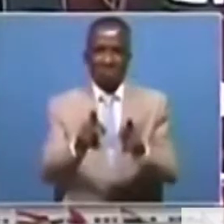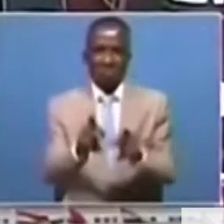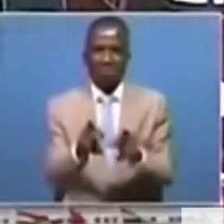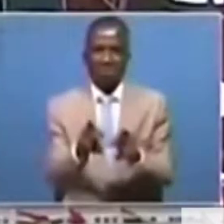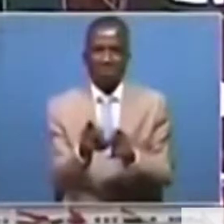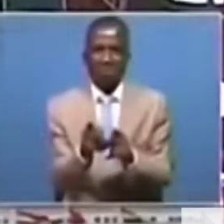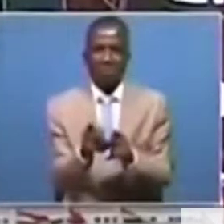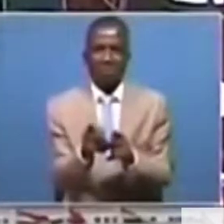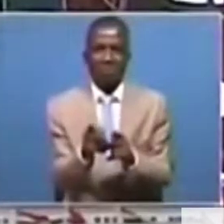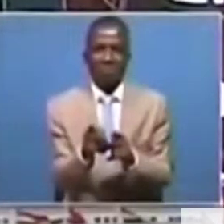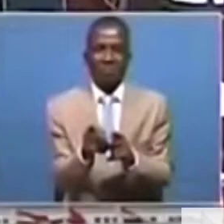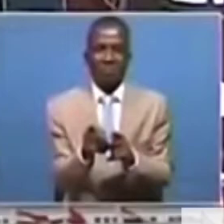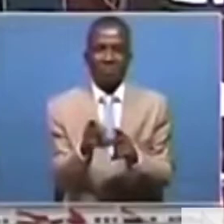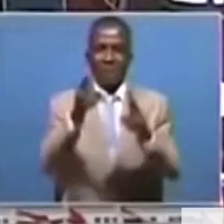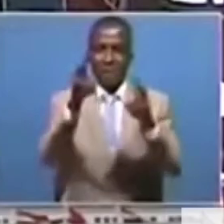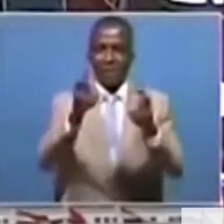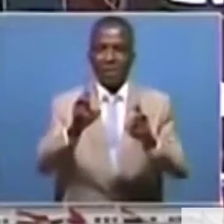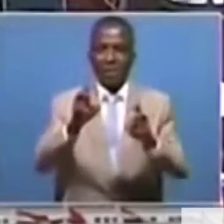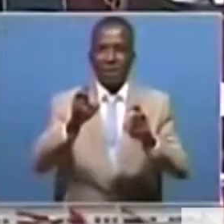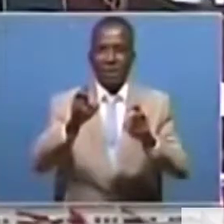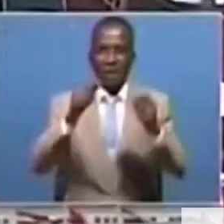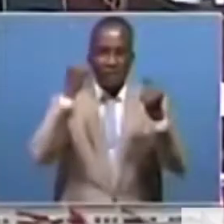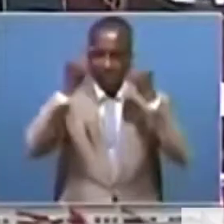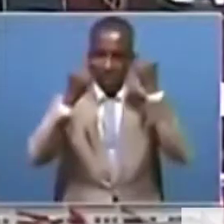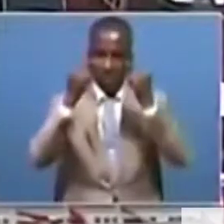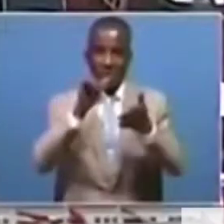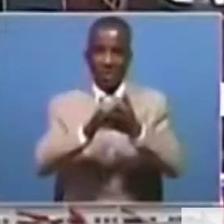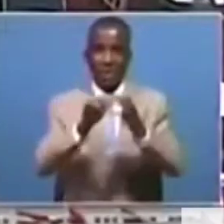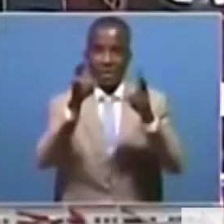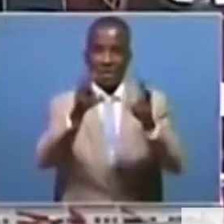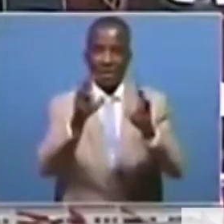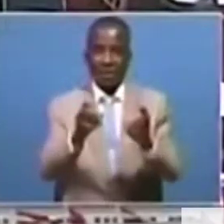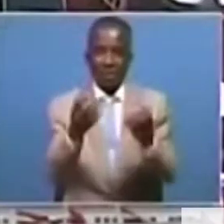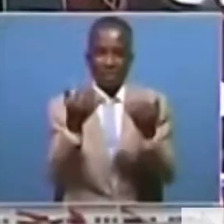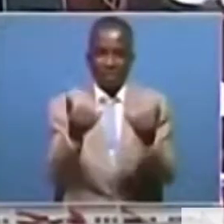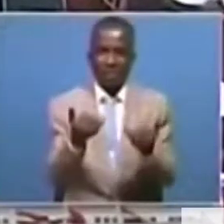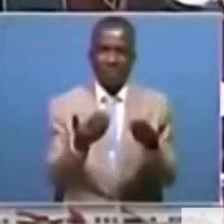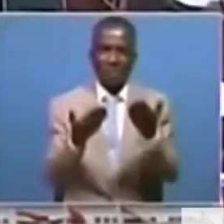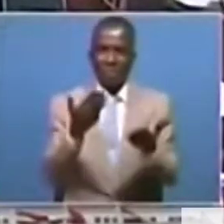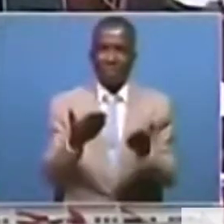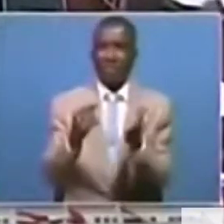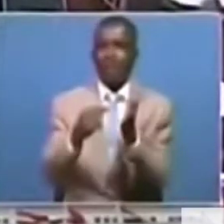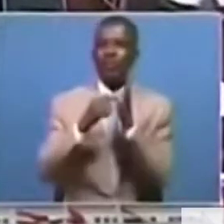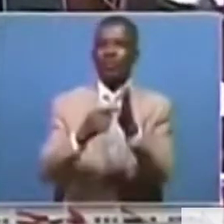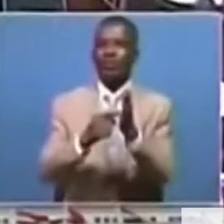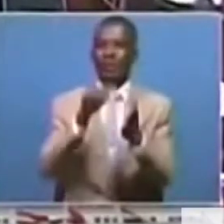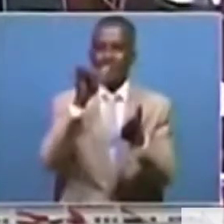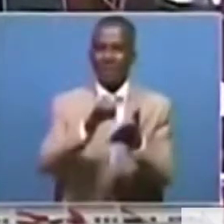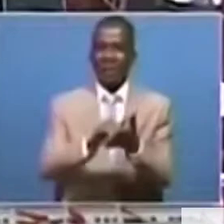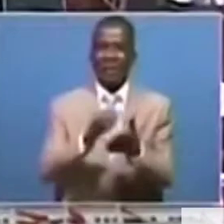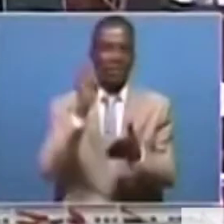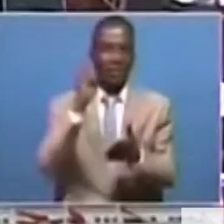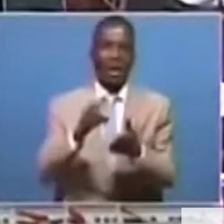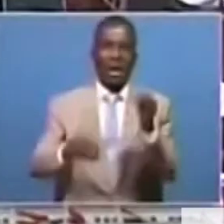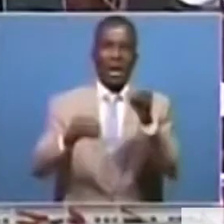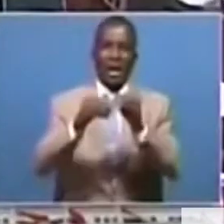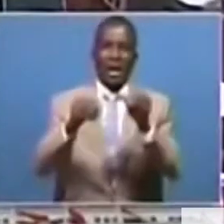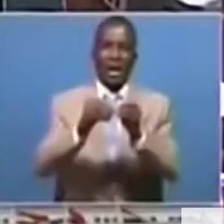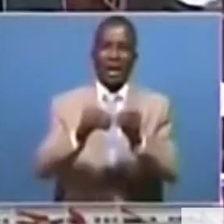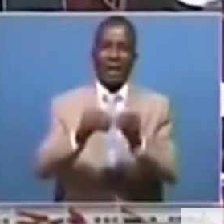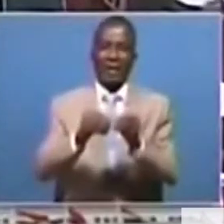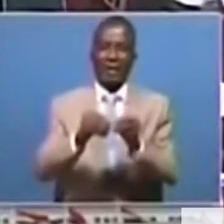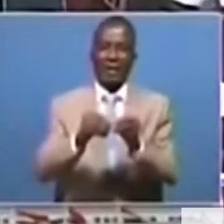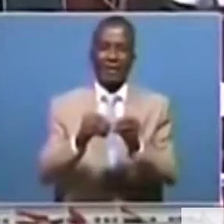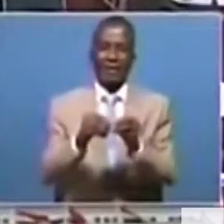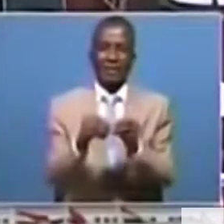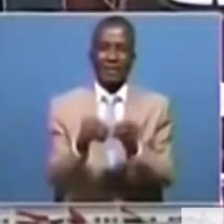do justice in the matters under consideration in this petition. Neither has he disclosed how that evidence will advance the course of